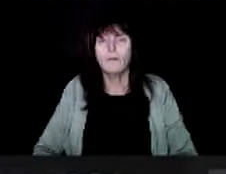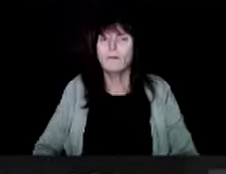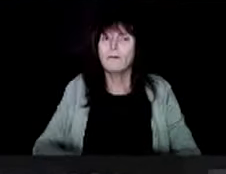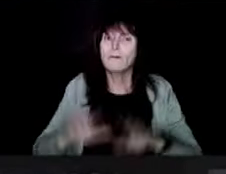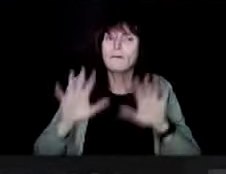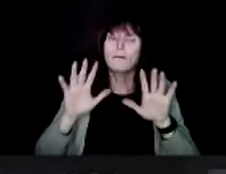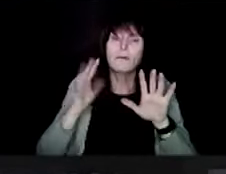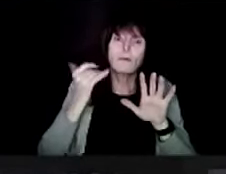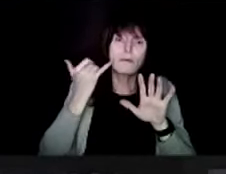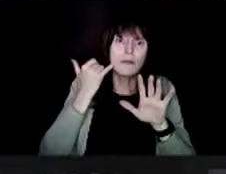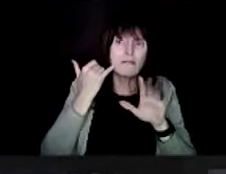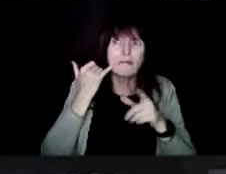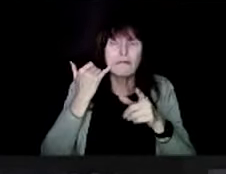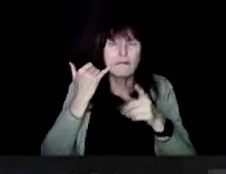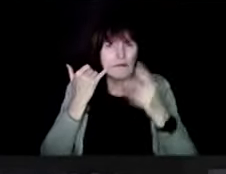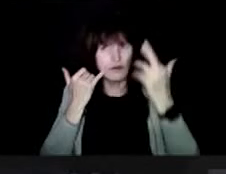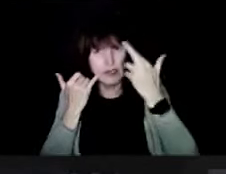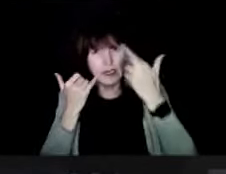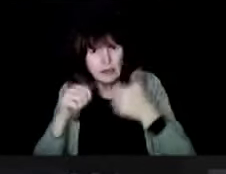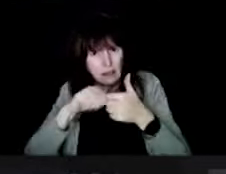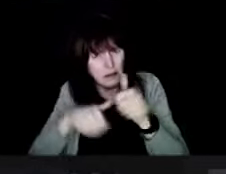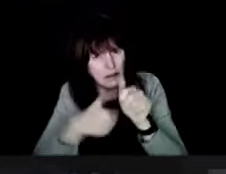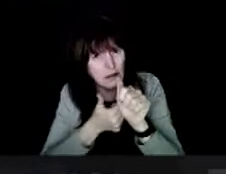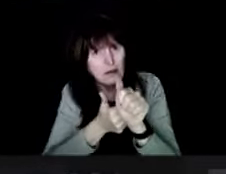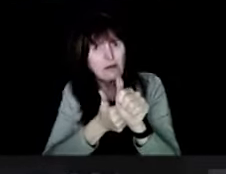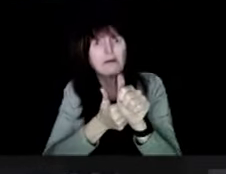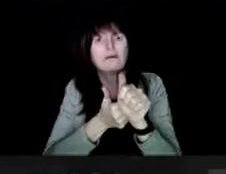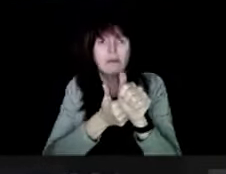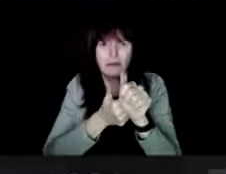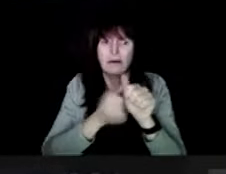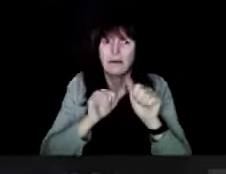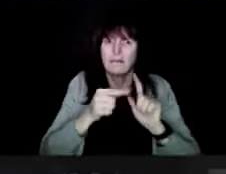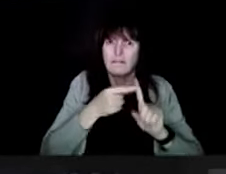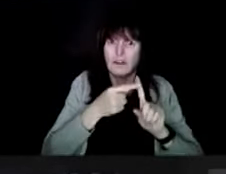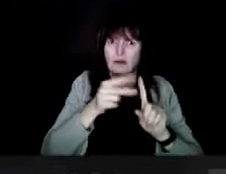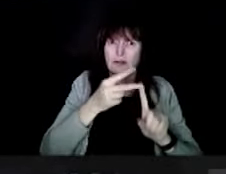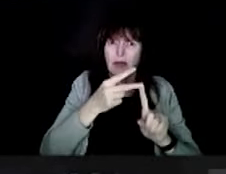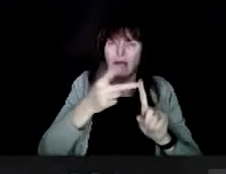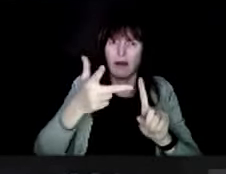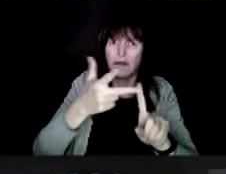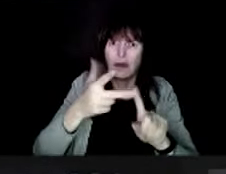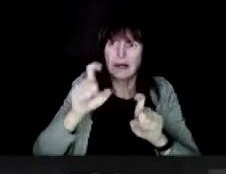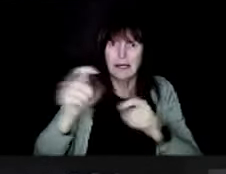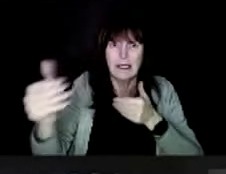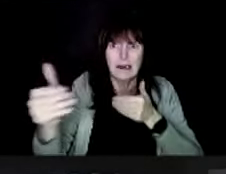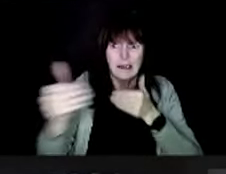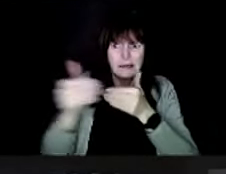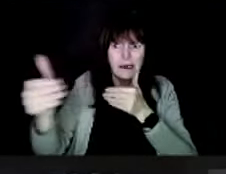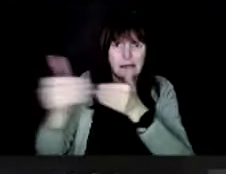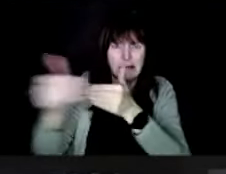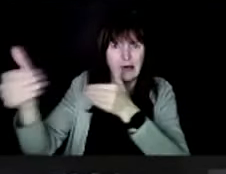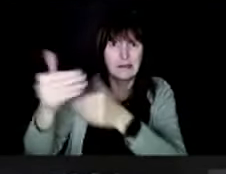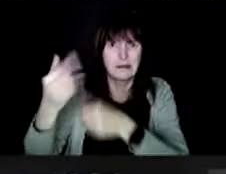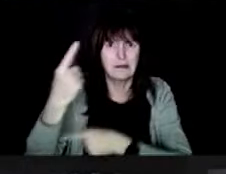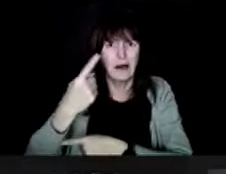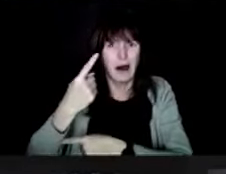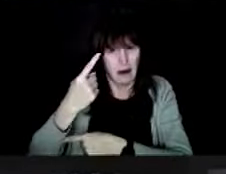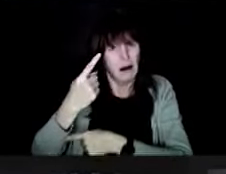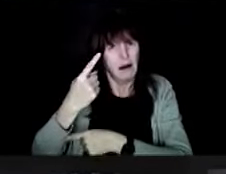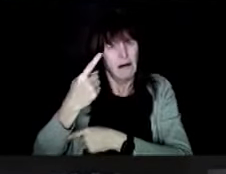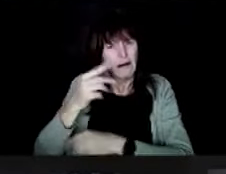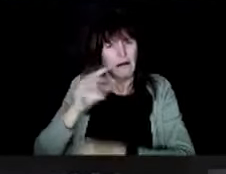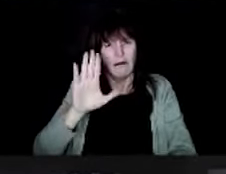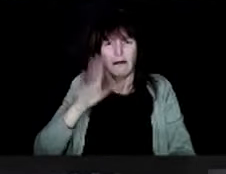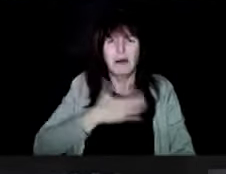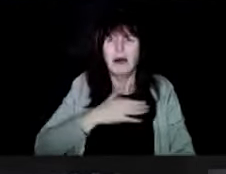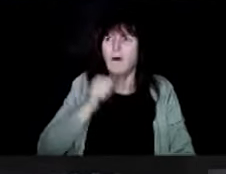your first or second dose or for your booster, please do not hesitate to do so. There are empty